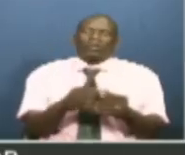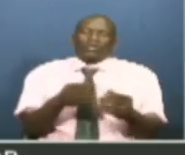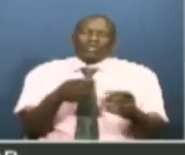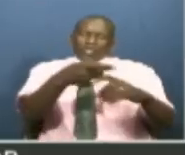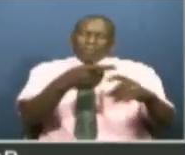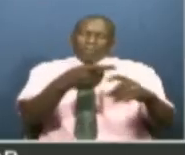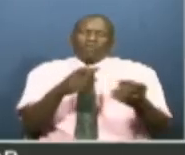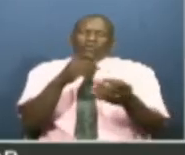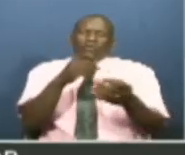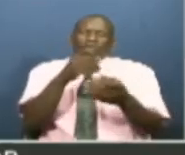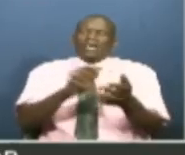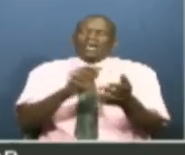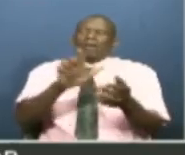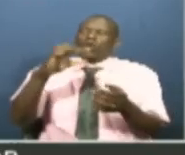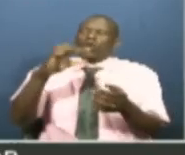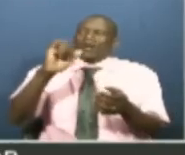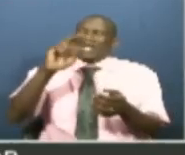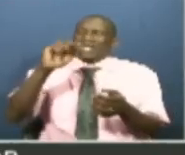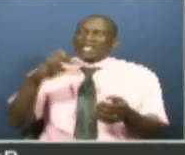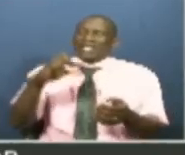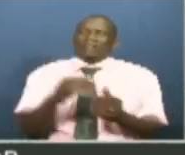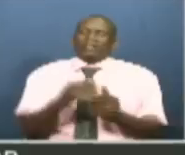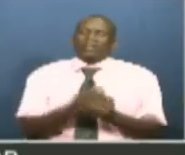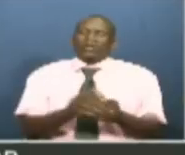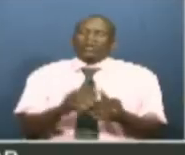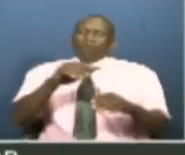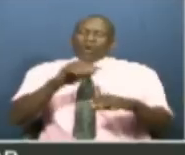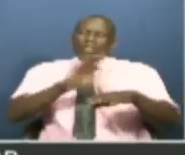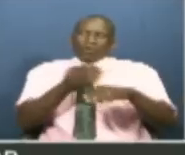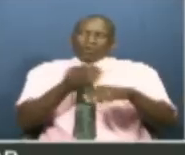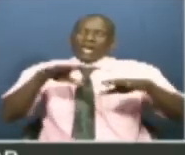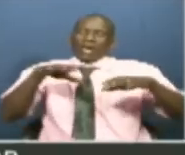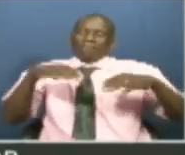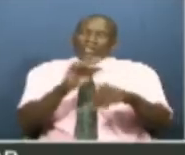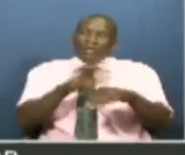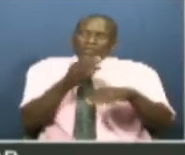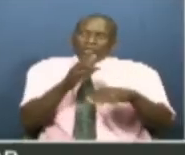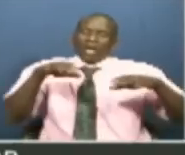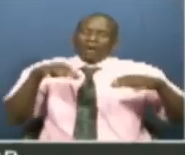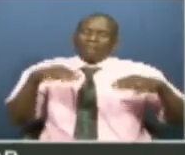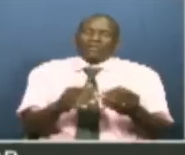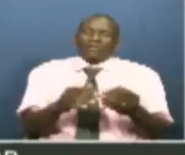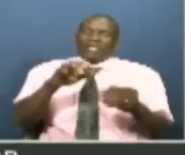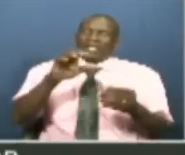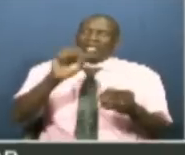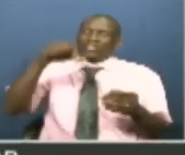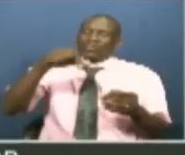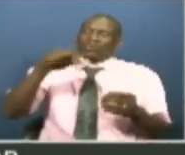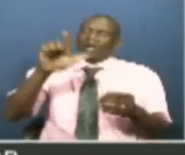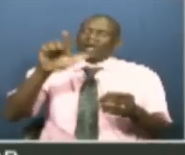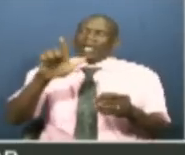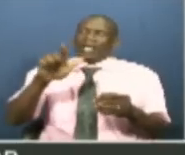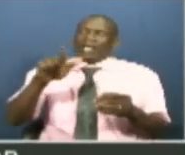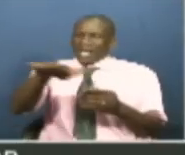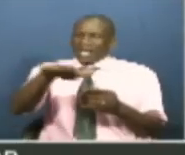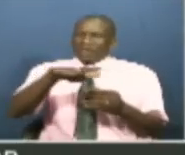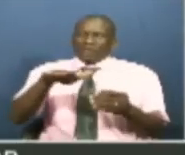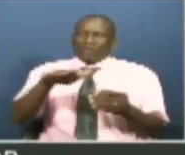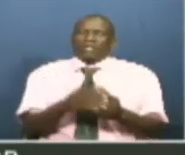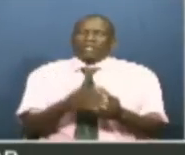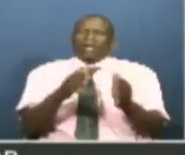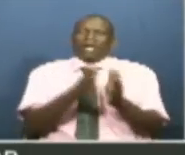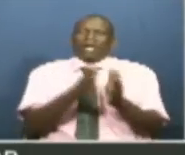remove logging. One good thing about the SQL environment and